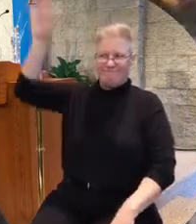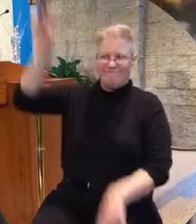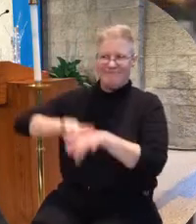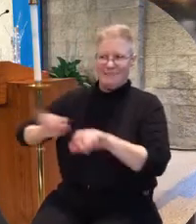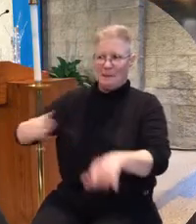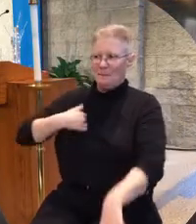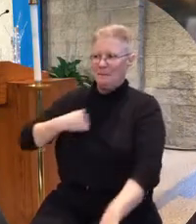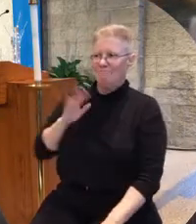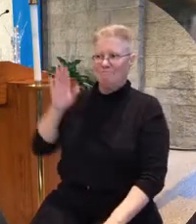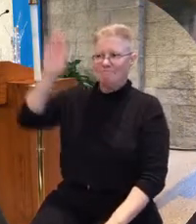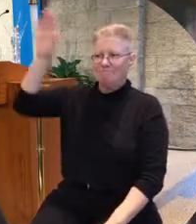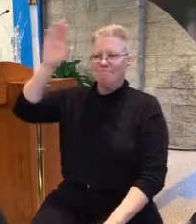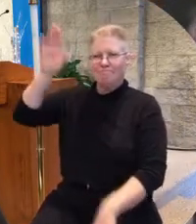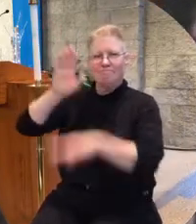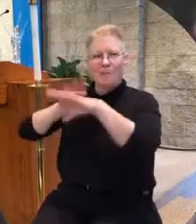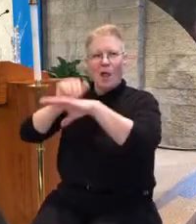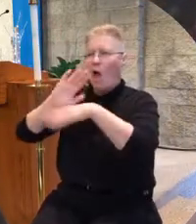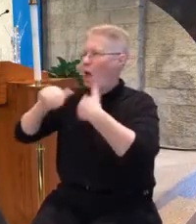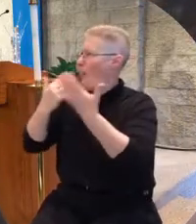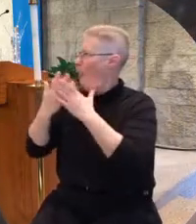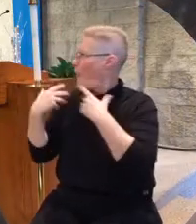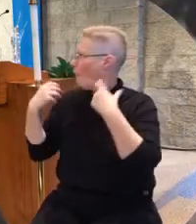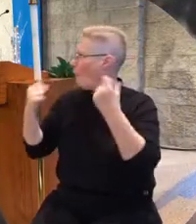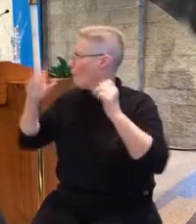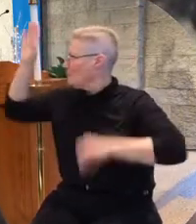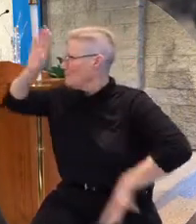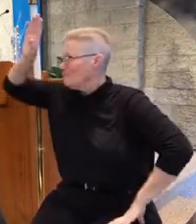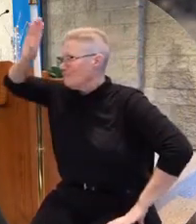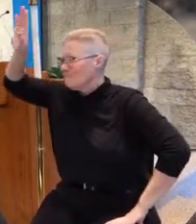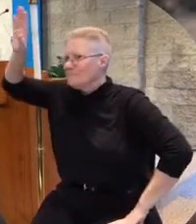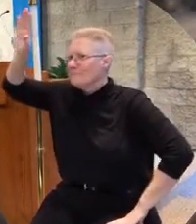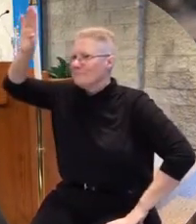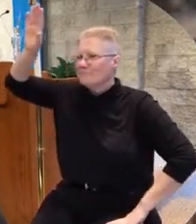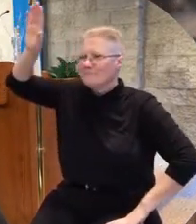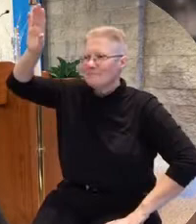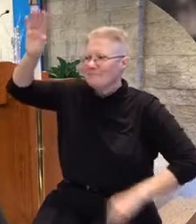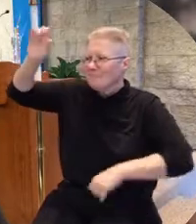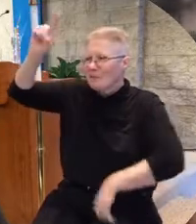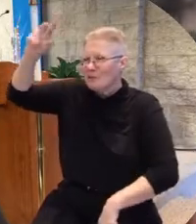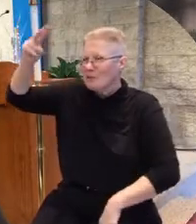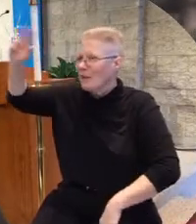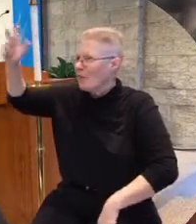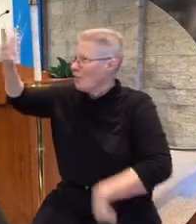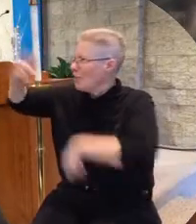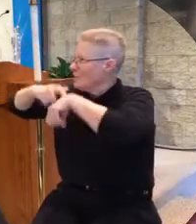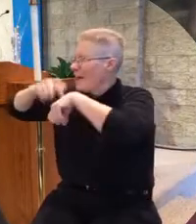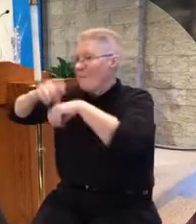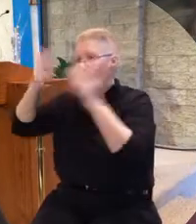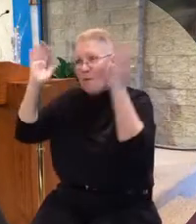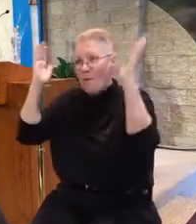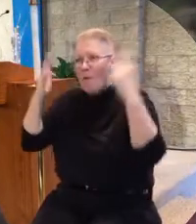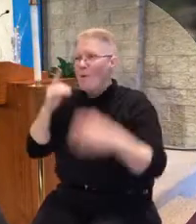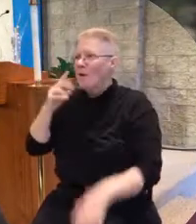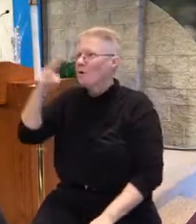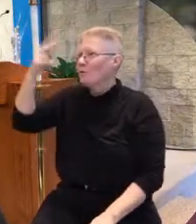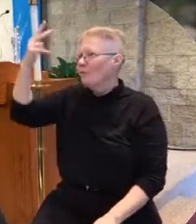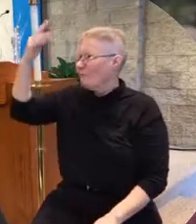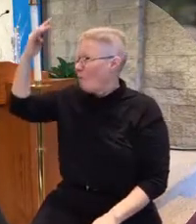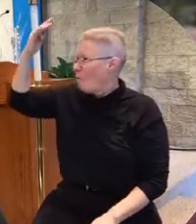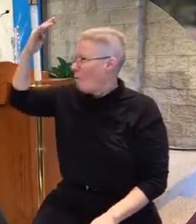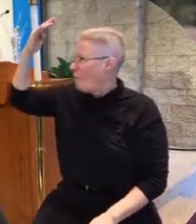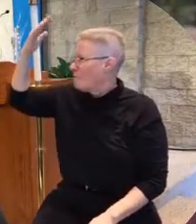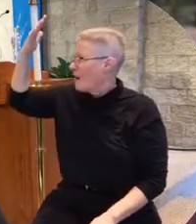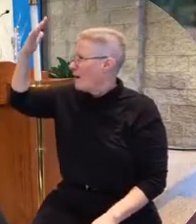my hand. Calling on courage out there. Keep those hands up. Courage. First, second, and third time guest. Keep your hands up,